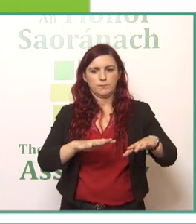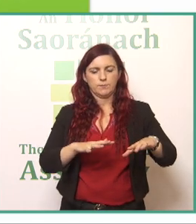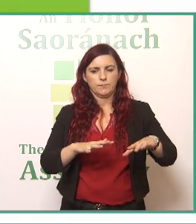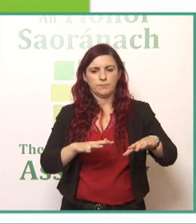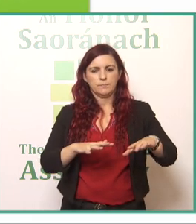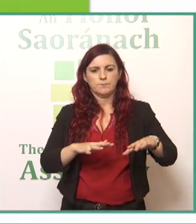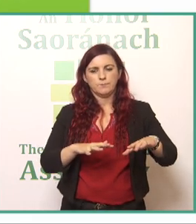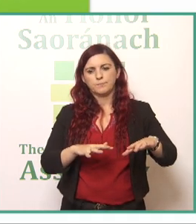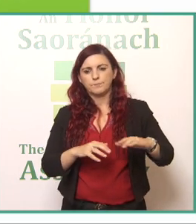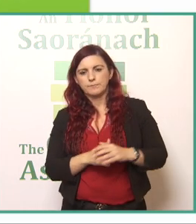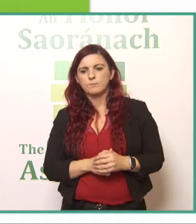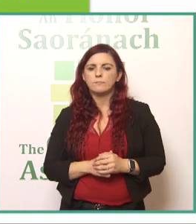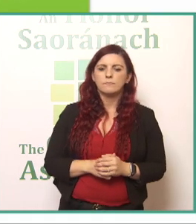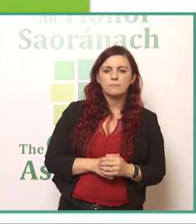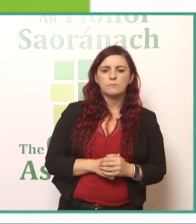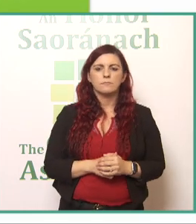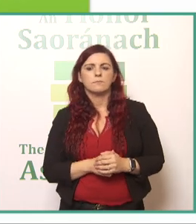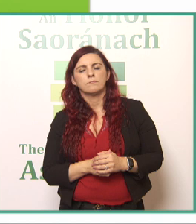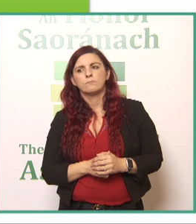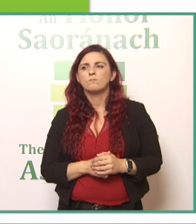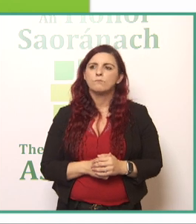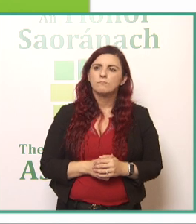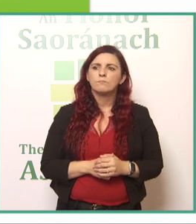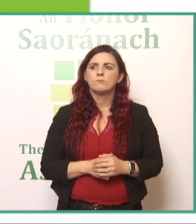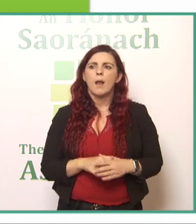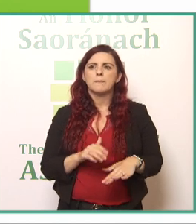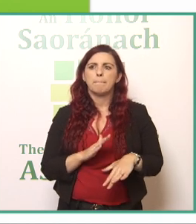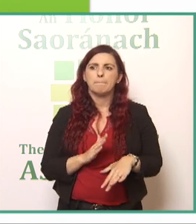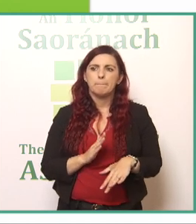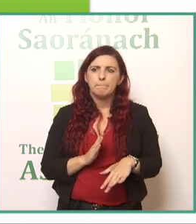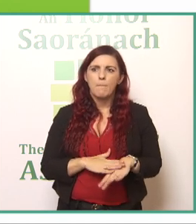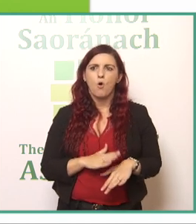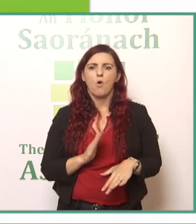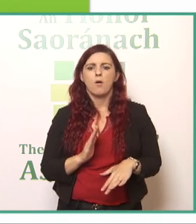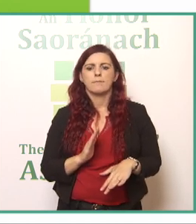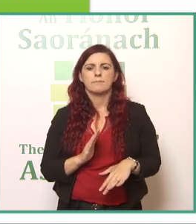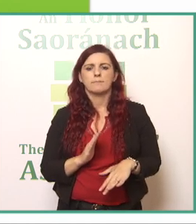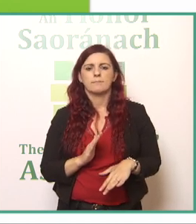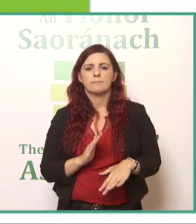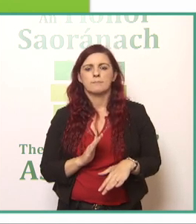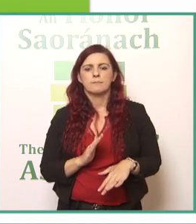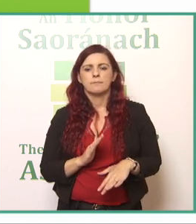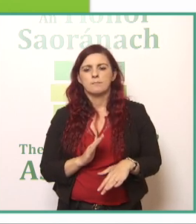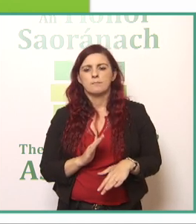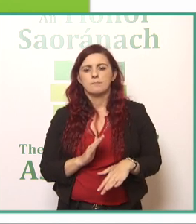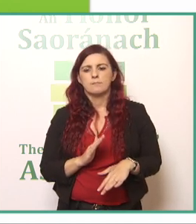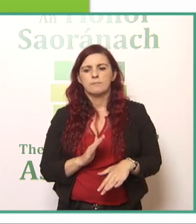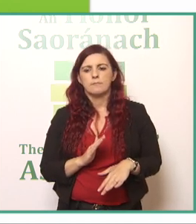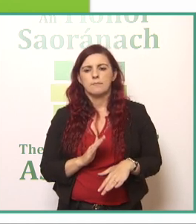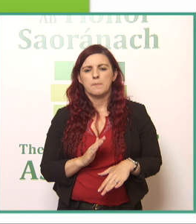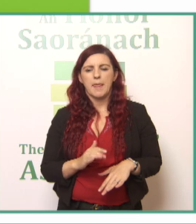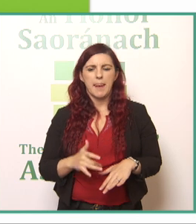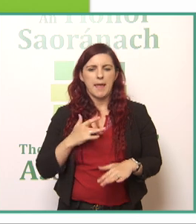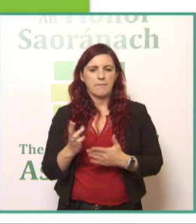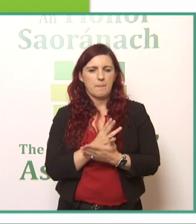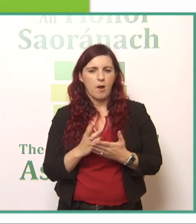it's really sort of more the living component that brings the water and the biodiversity together, and we'll see